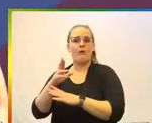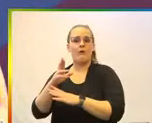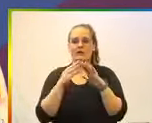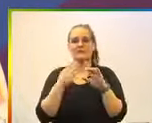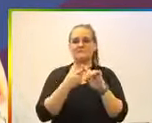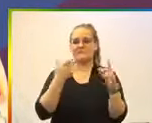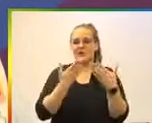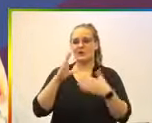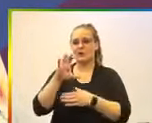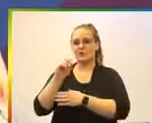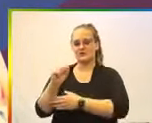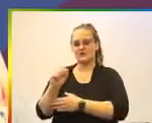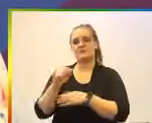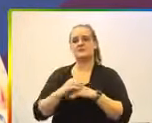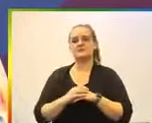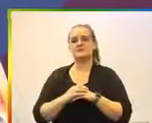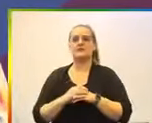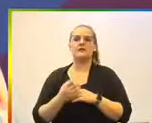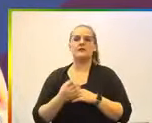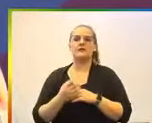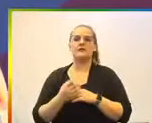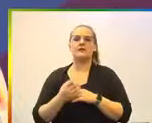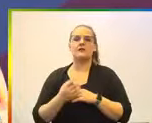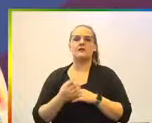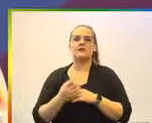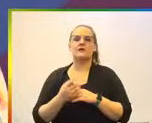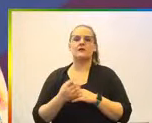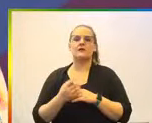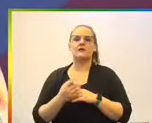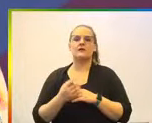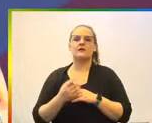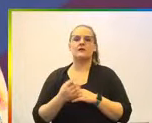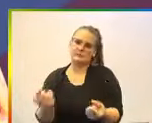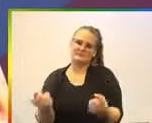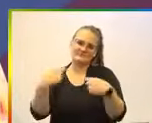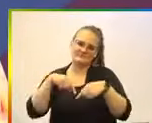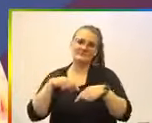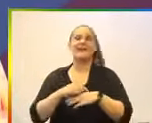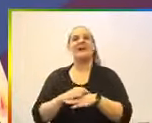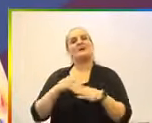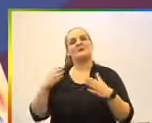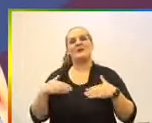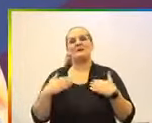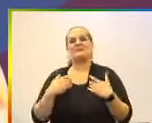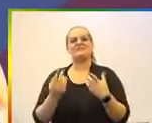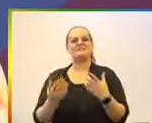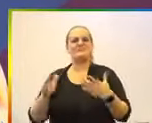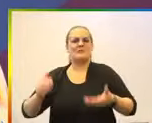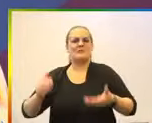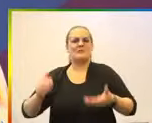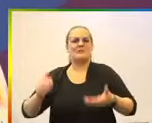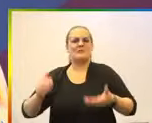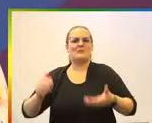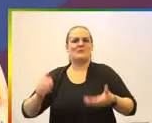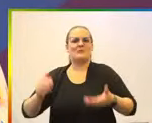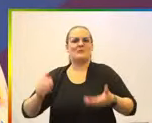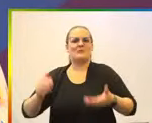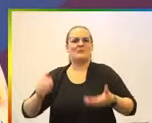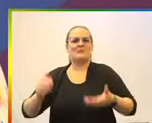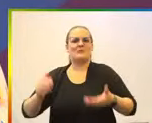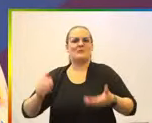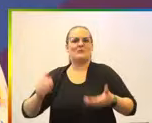We love the people who come in, and we're happy to welcome you into our family as well. We'd really love it if you could